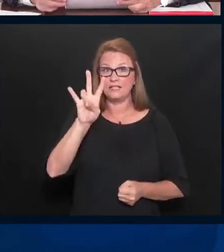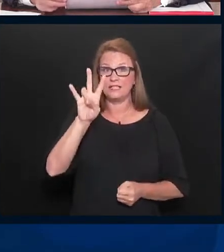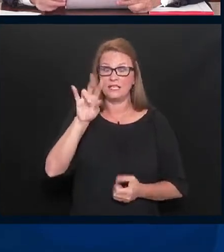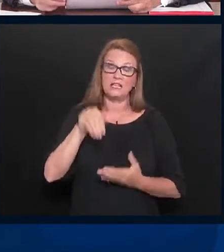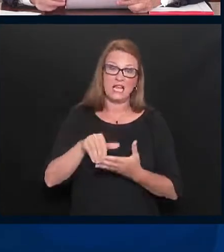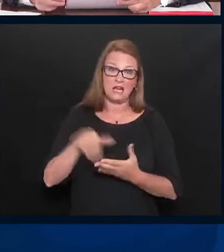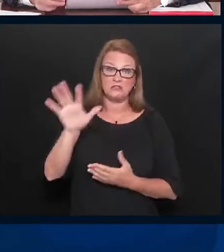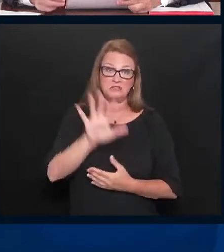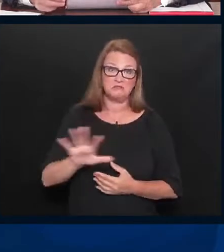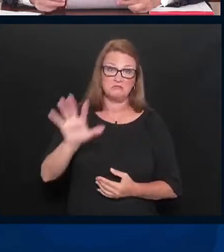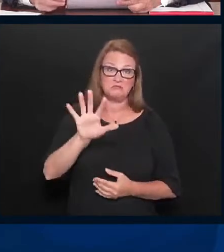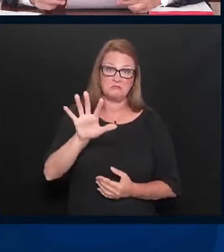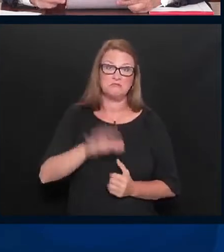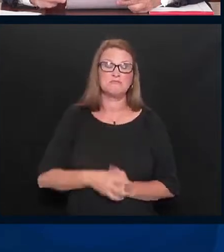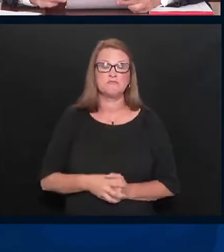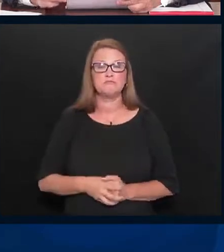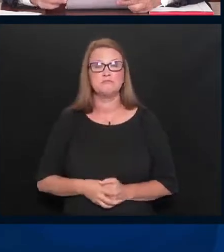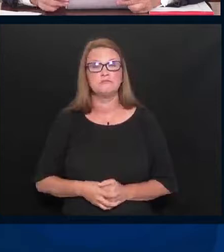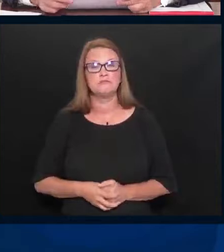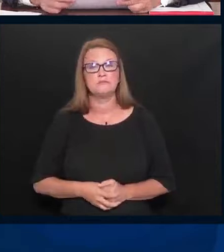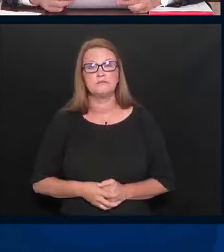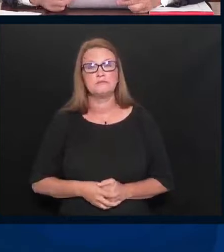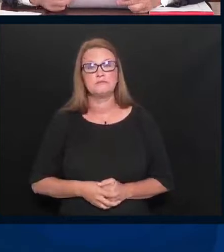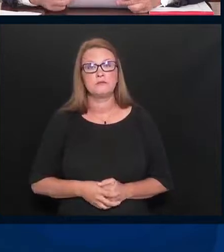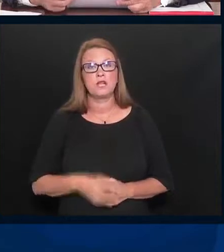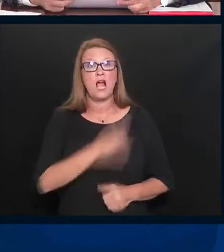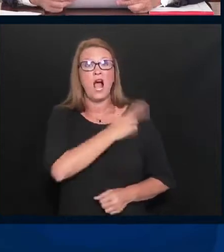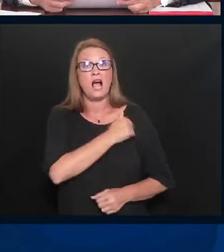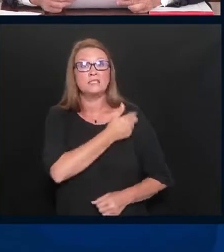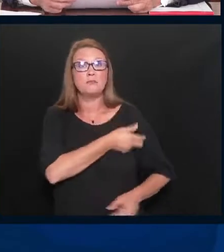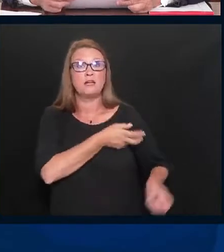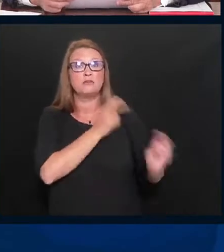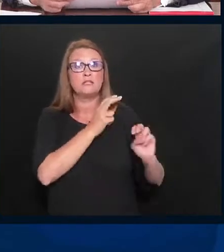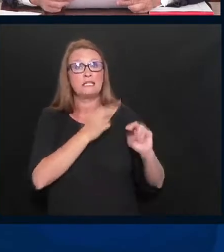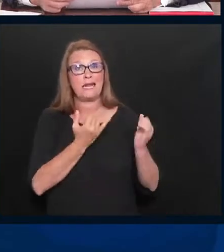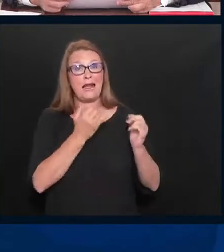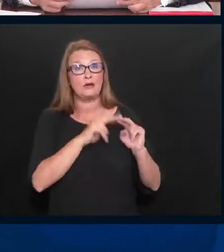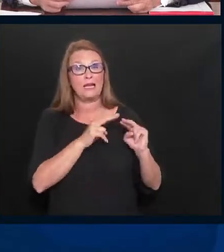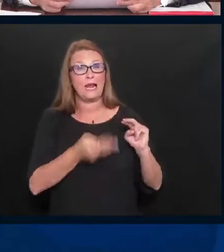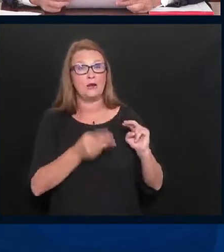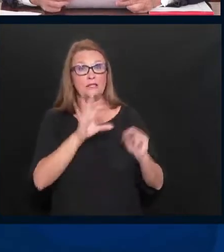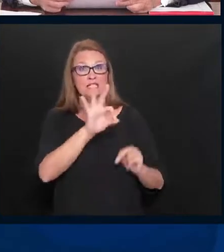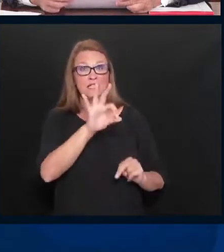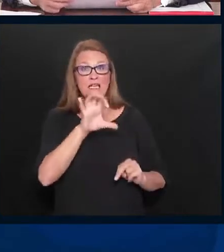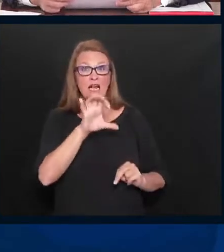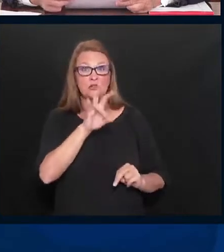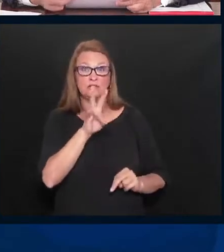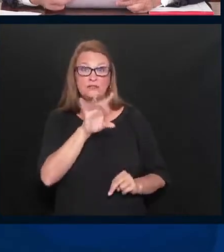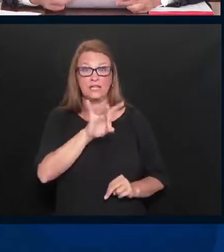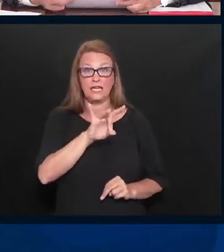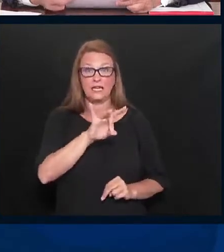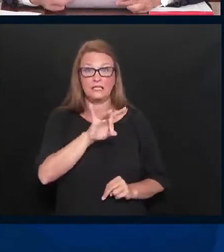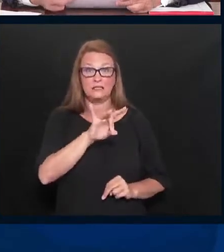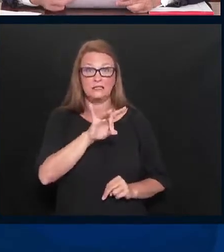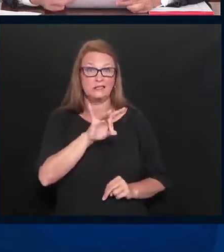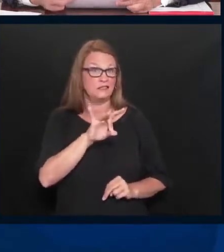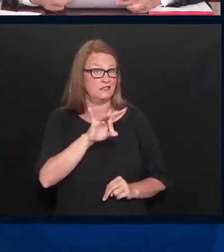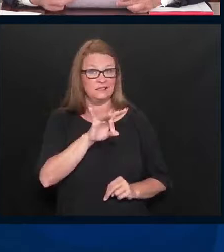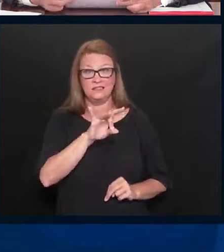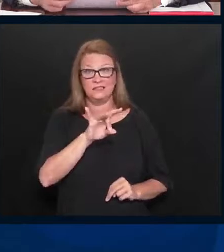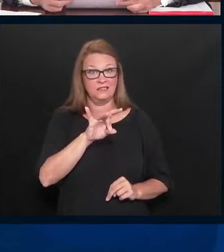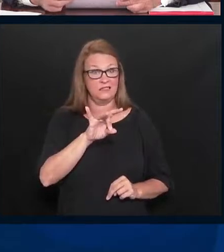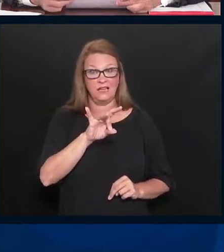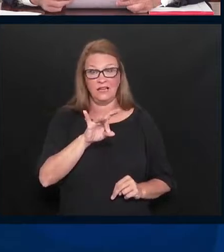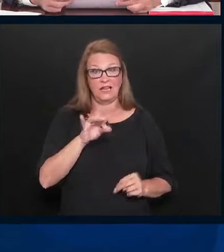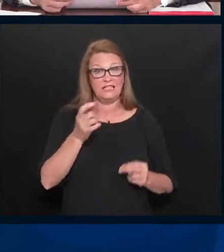some. The number that are hospitalized are down to 978. That doesn't seem like much, but